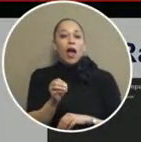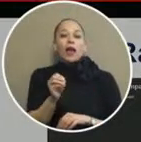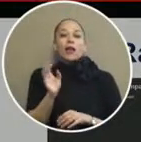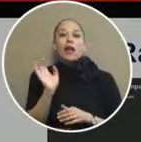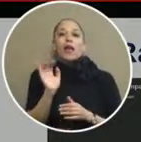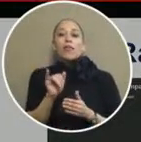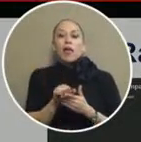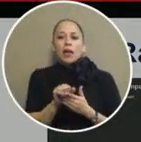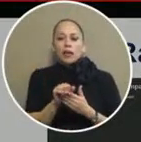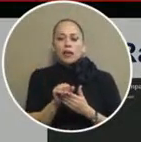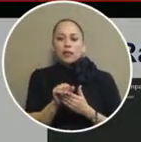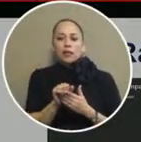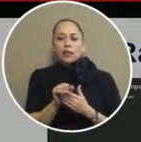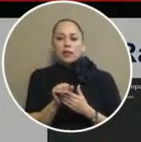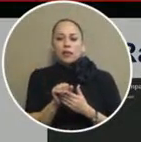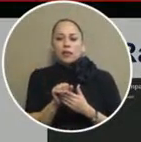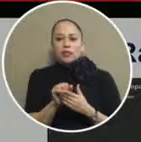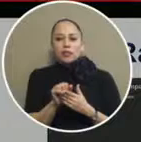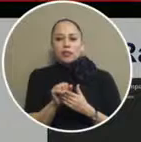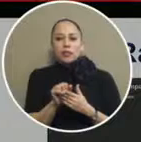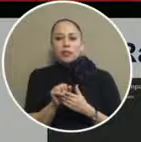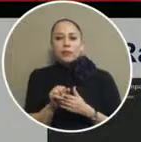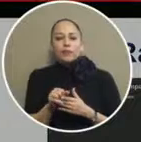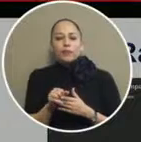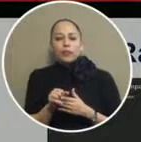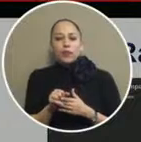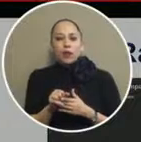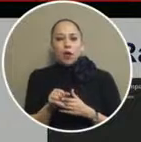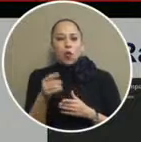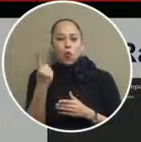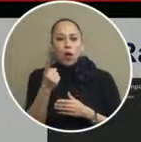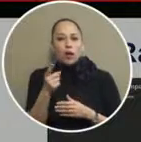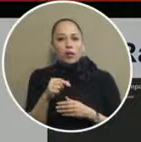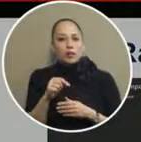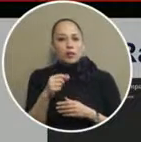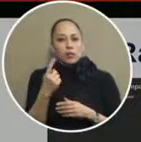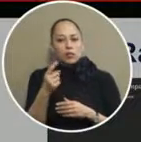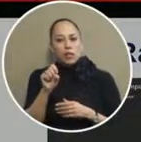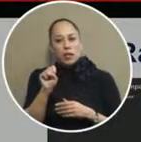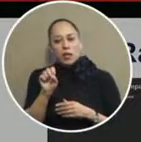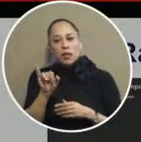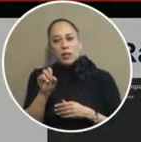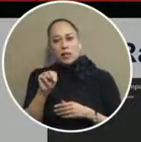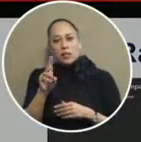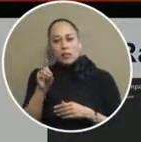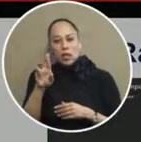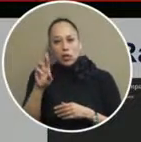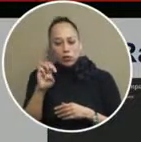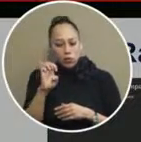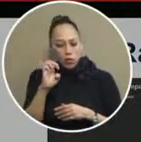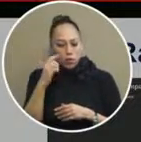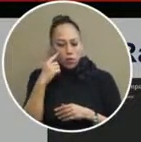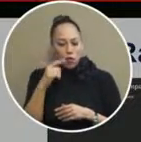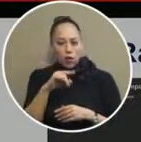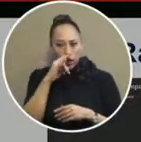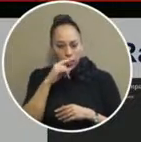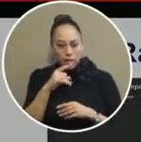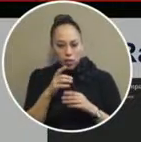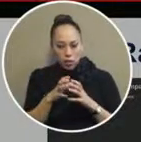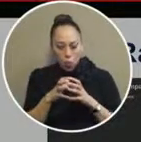very severe syndrome that is being described in children, the multi-syndrome inflammatory